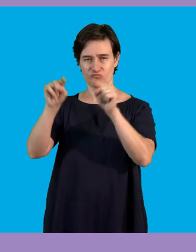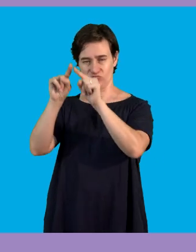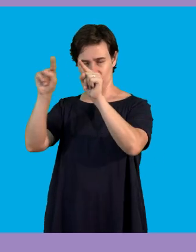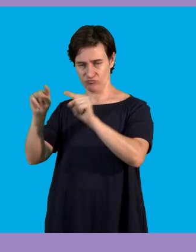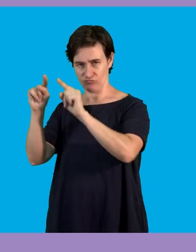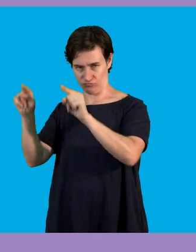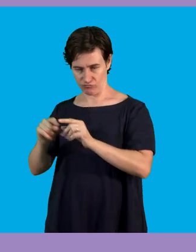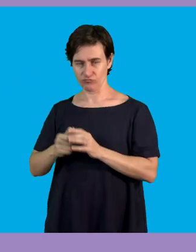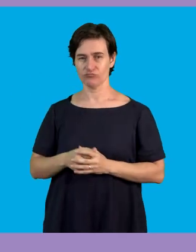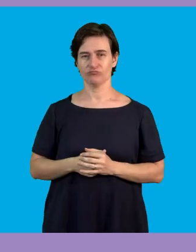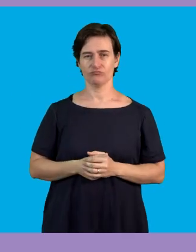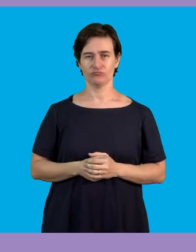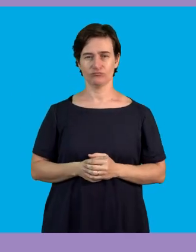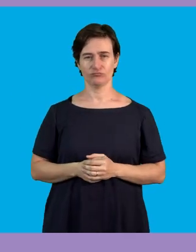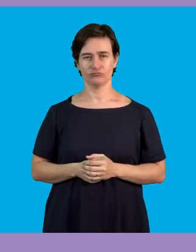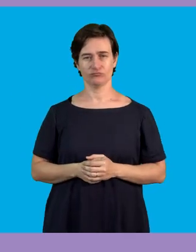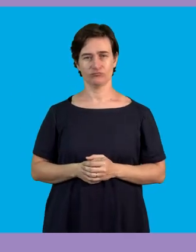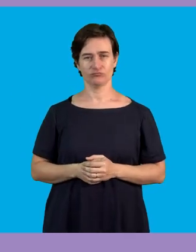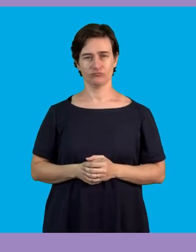by 10 yellow boxes.